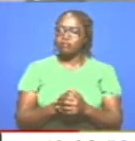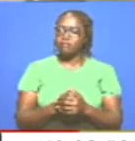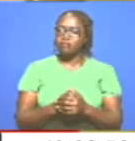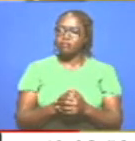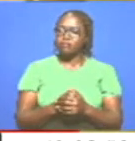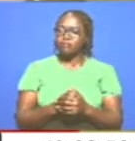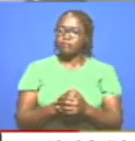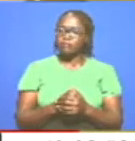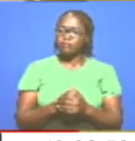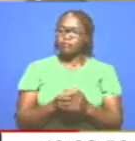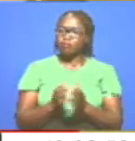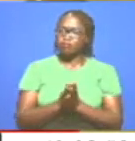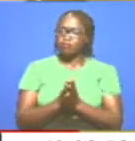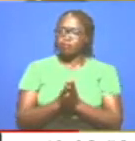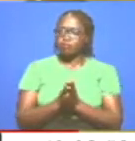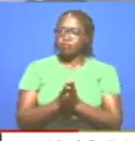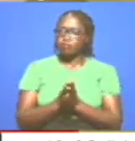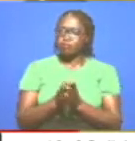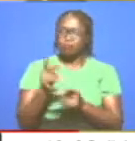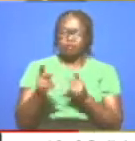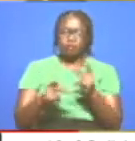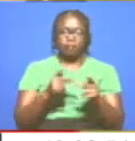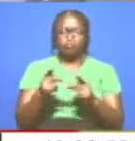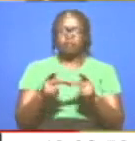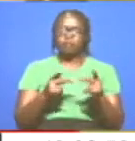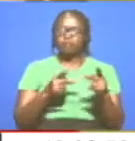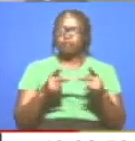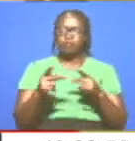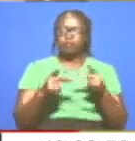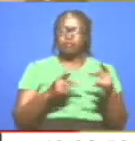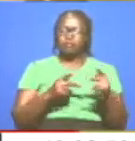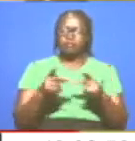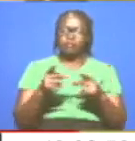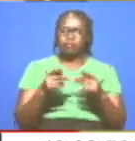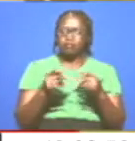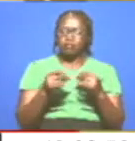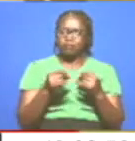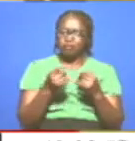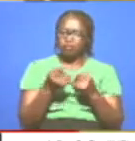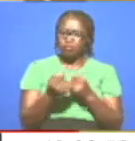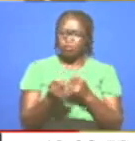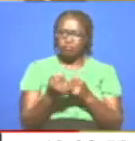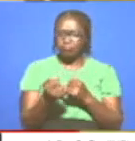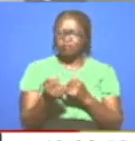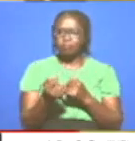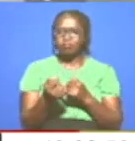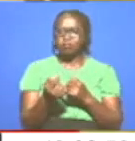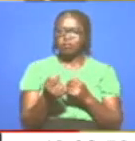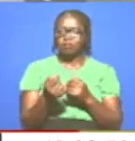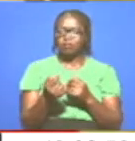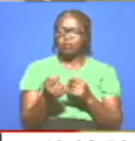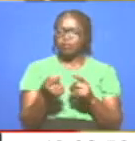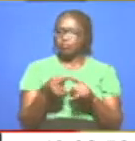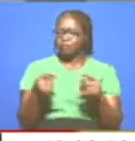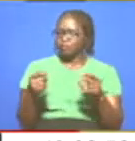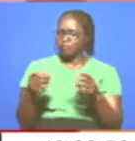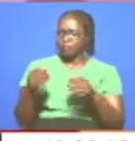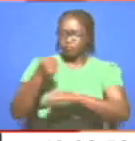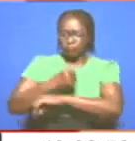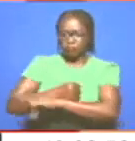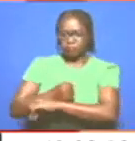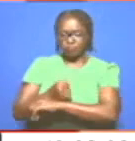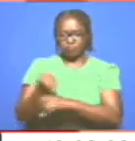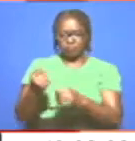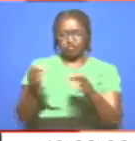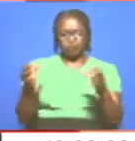the chair said it earlier. The process has been very, very, very, very thin at the moment, because we jump from school cricket to club cricket